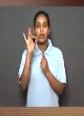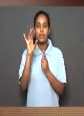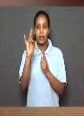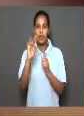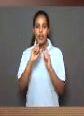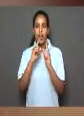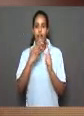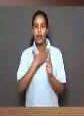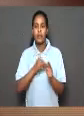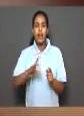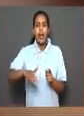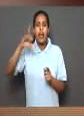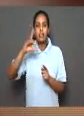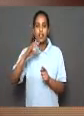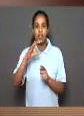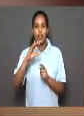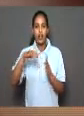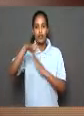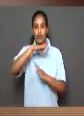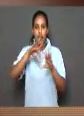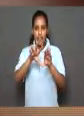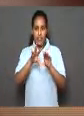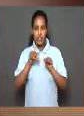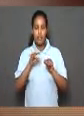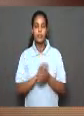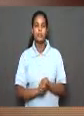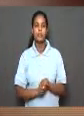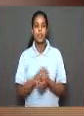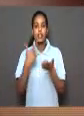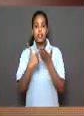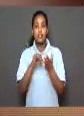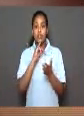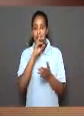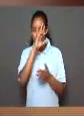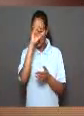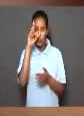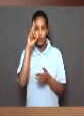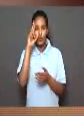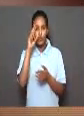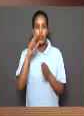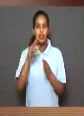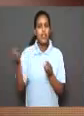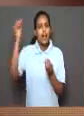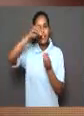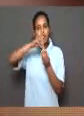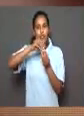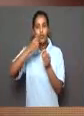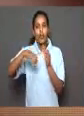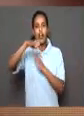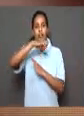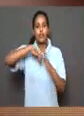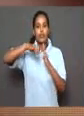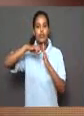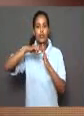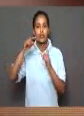elements, have the highest electron affinity. This is because the addition of